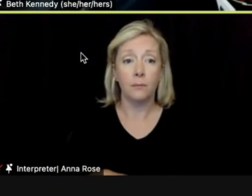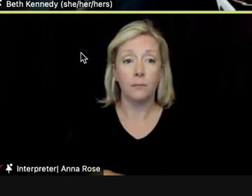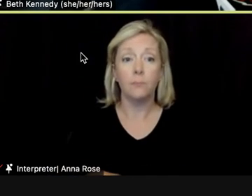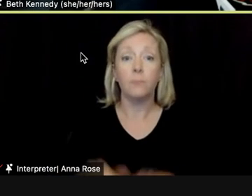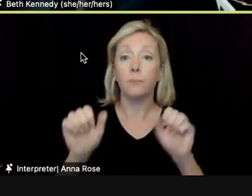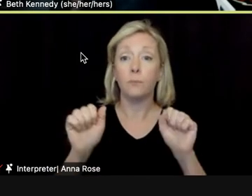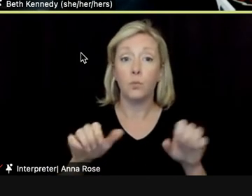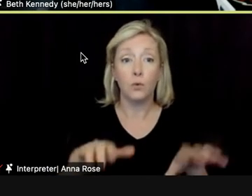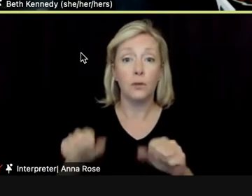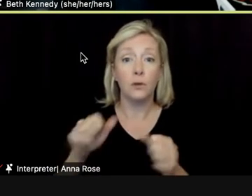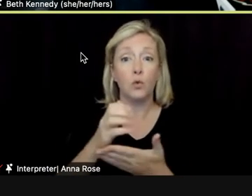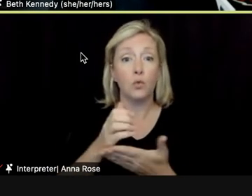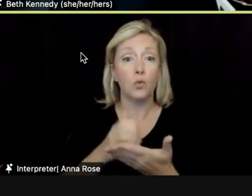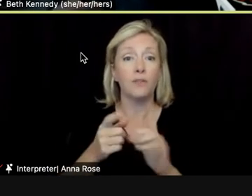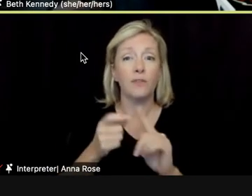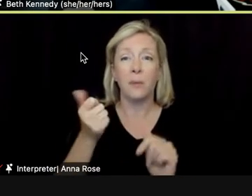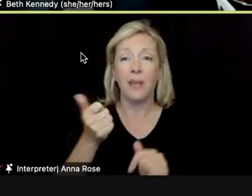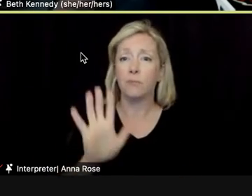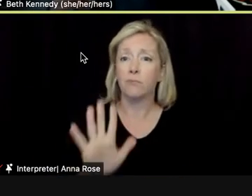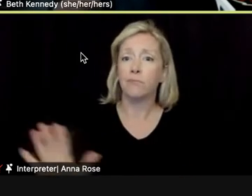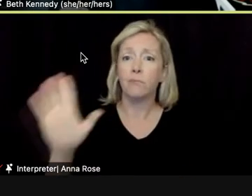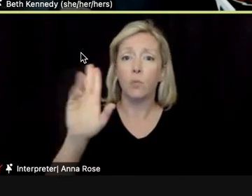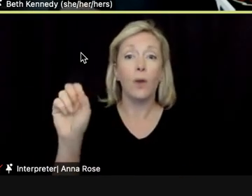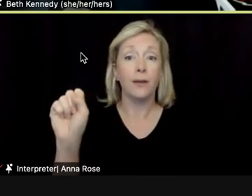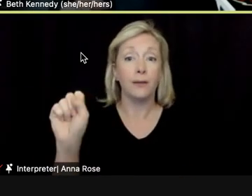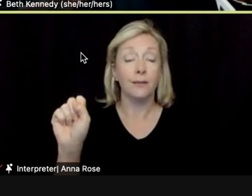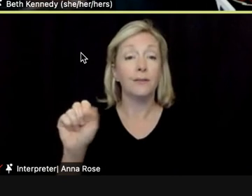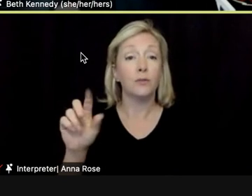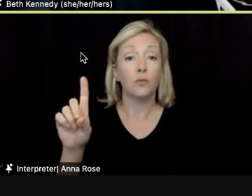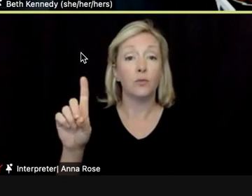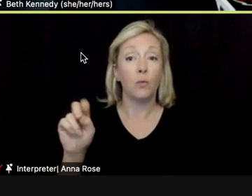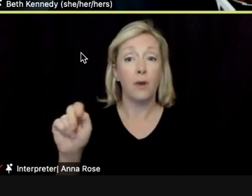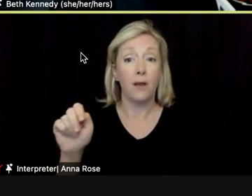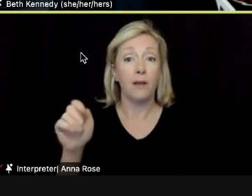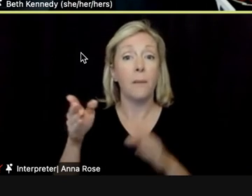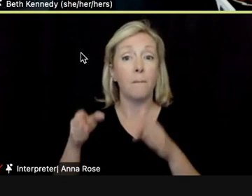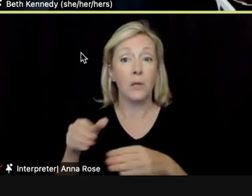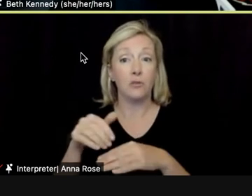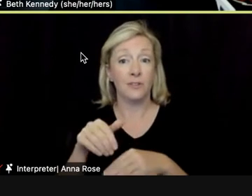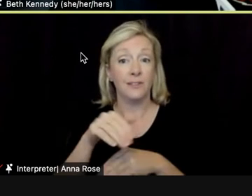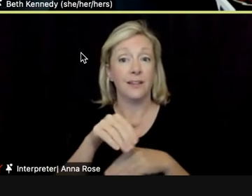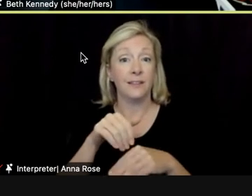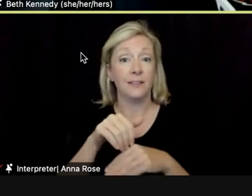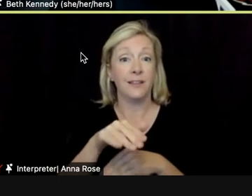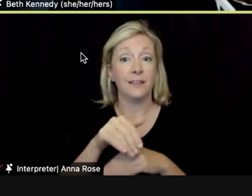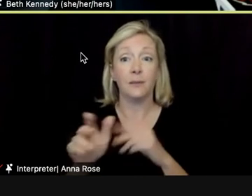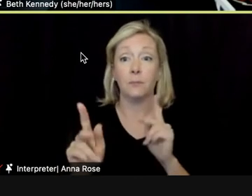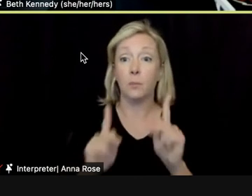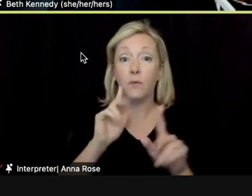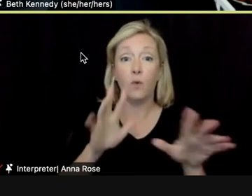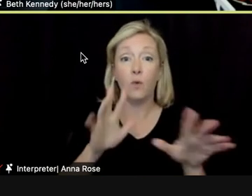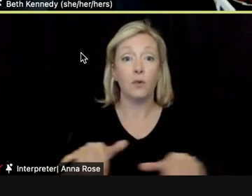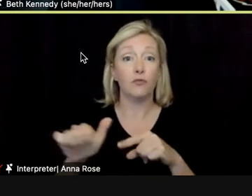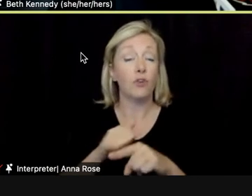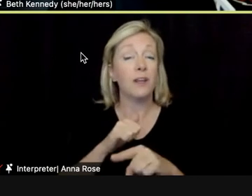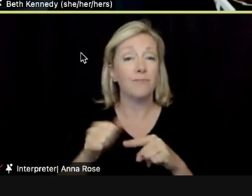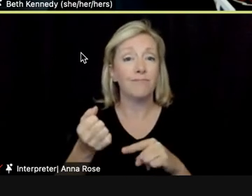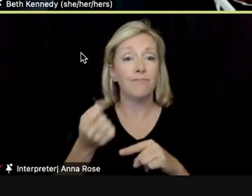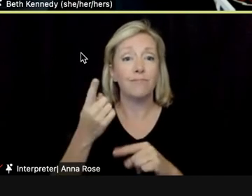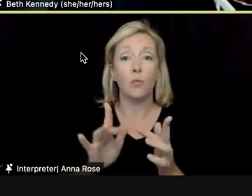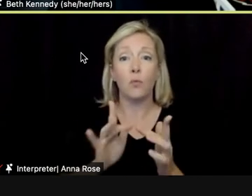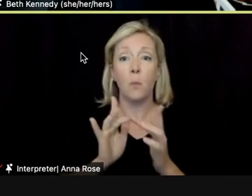she sends people there, not literally, not physically. So, but we have had some people from Maryland.